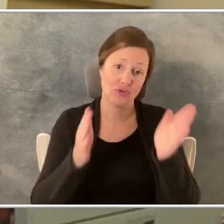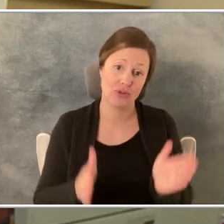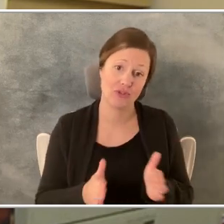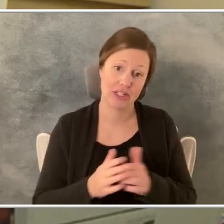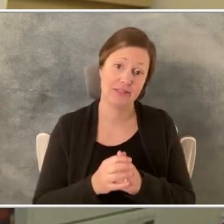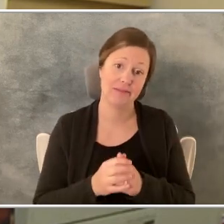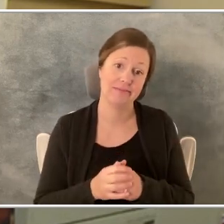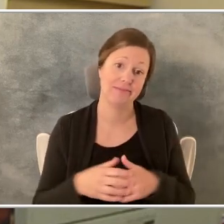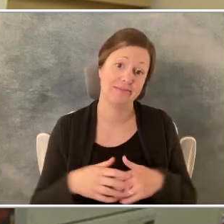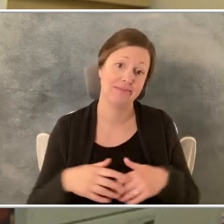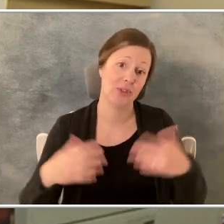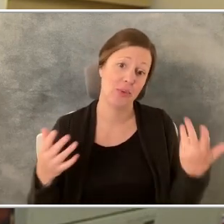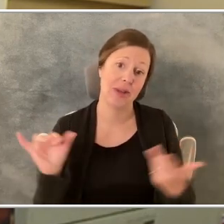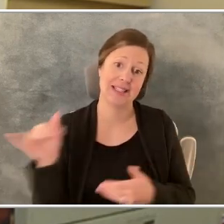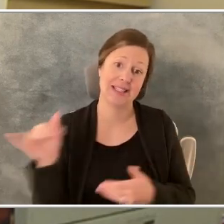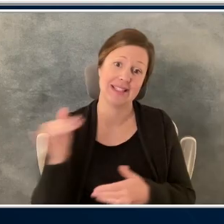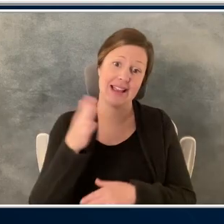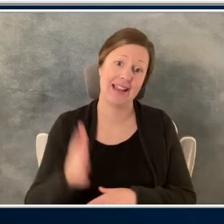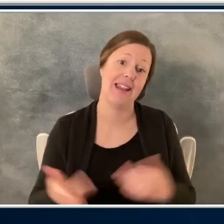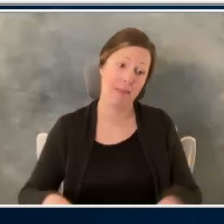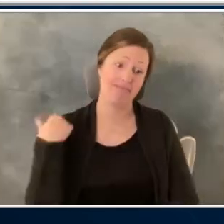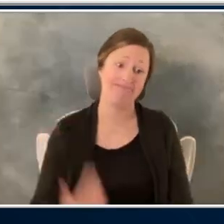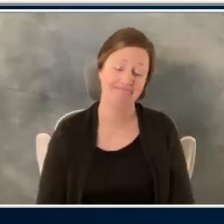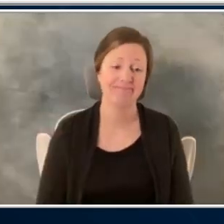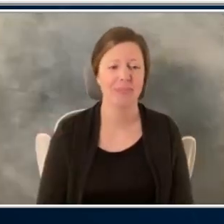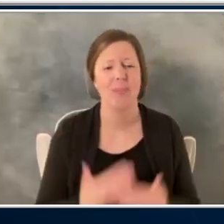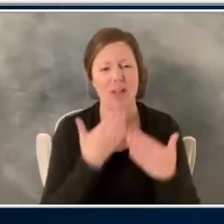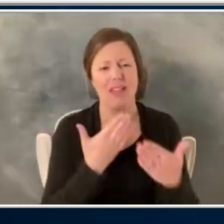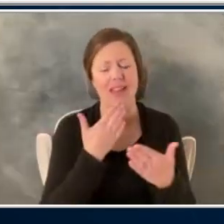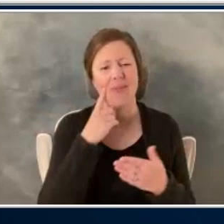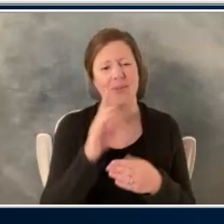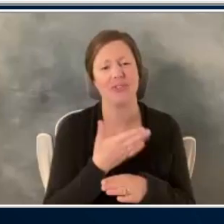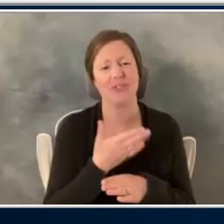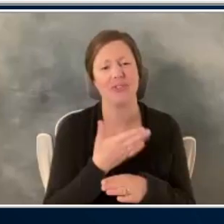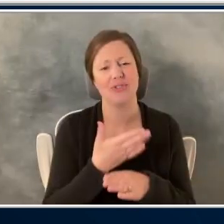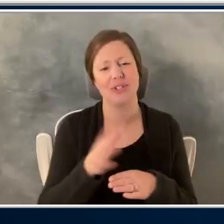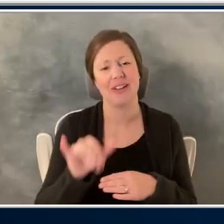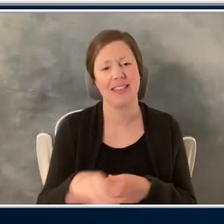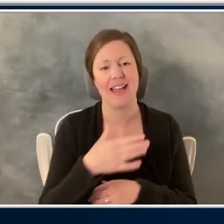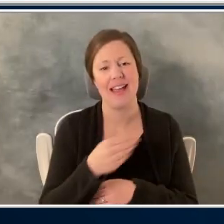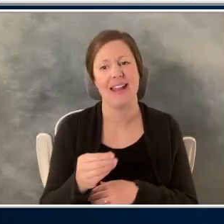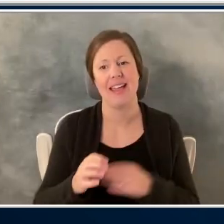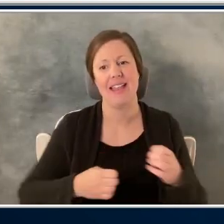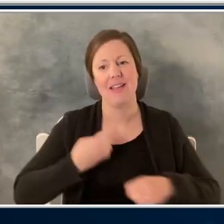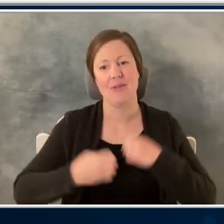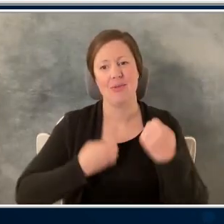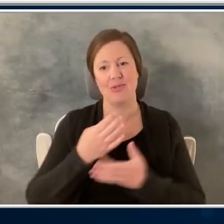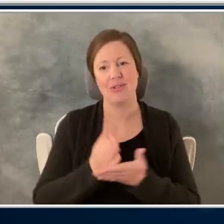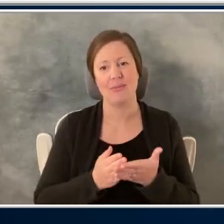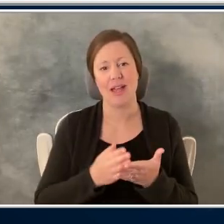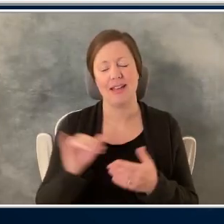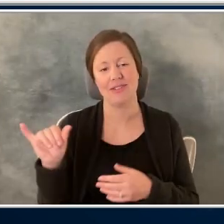happened. So, well, thank you for sharing that, and just the emotional side of it, and kind of the